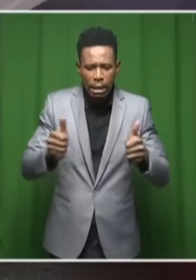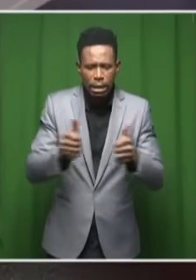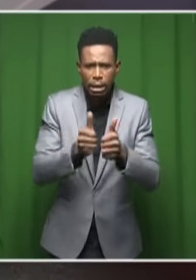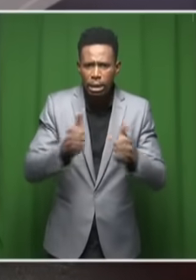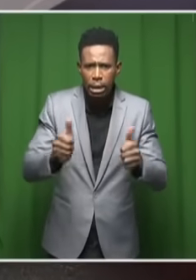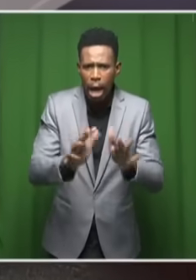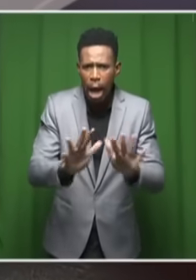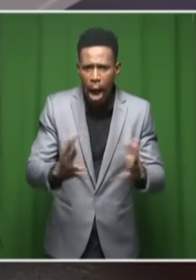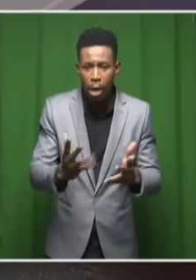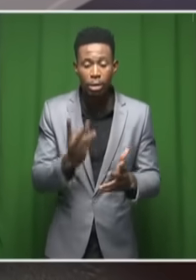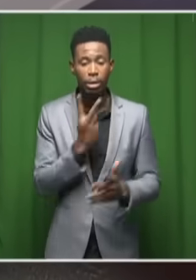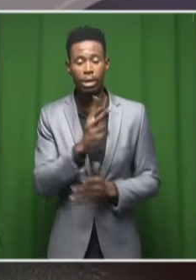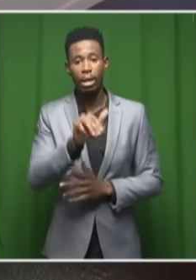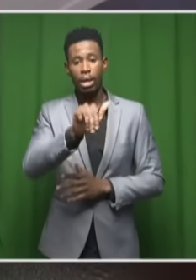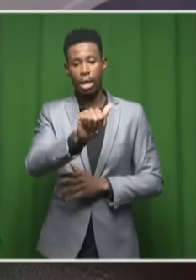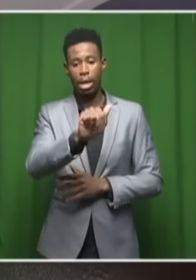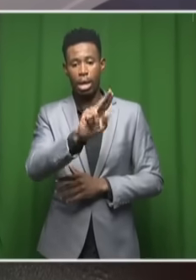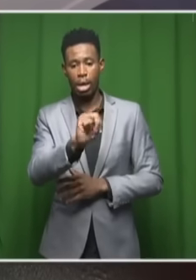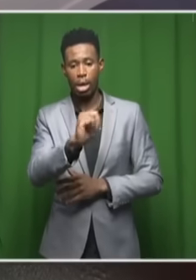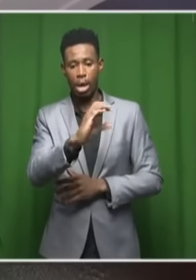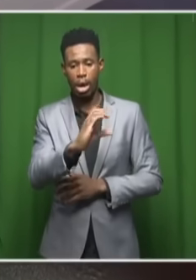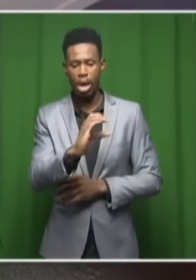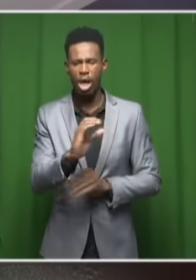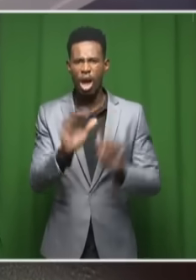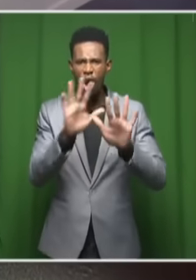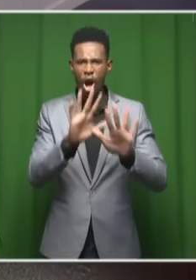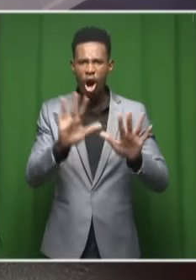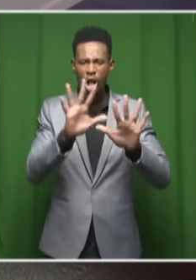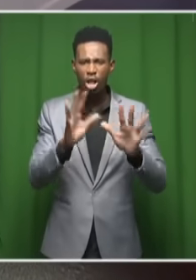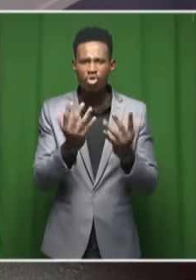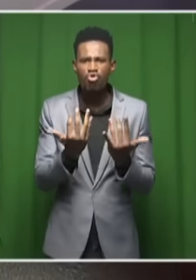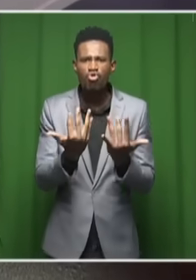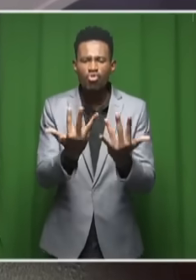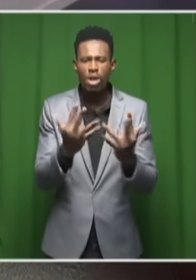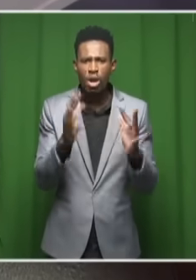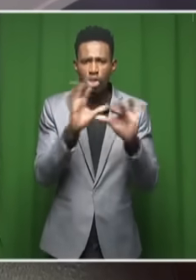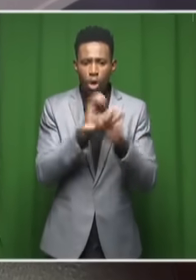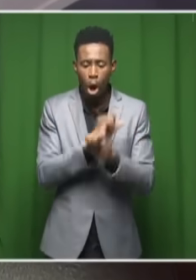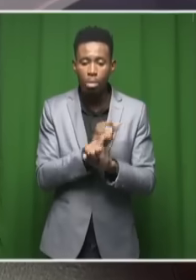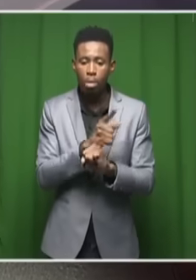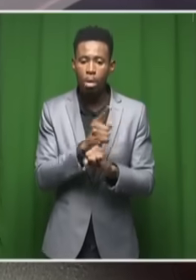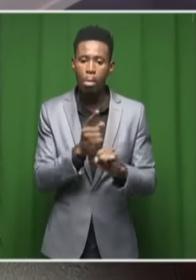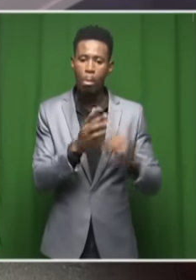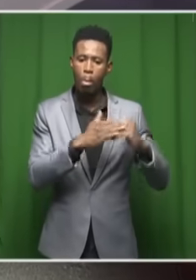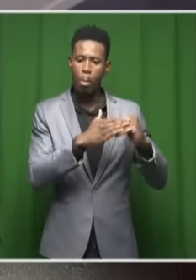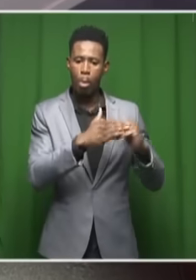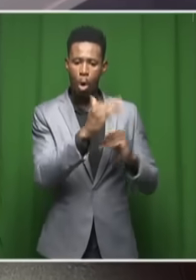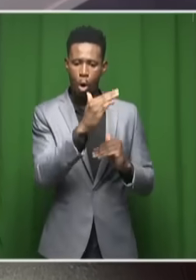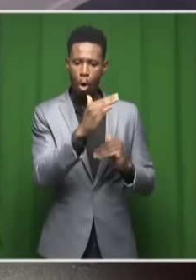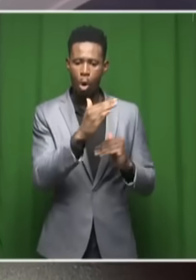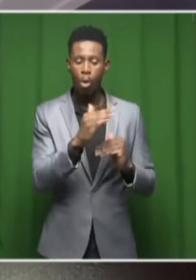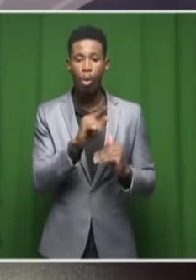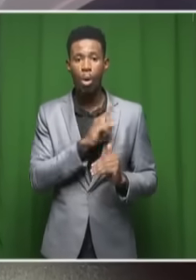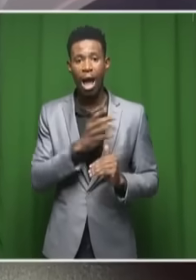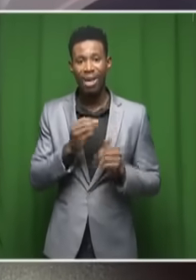now. You can see the African National Congress in the dark green. They receiving majority of that total out of that total